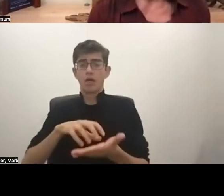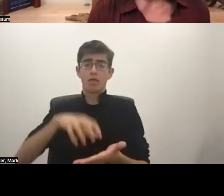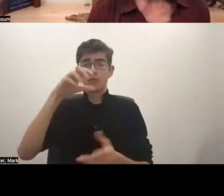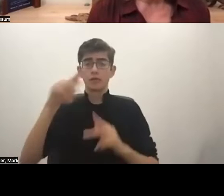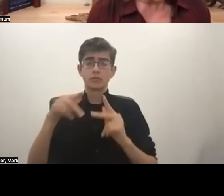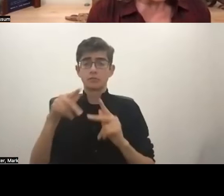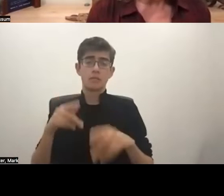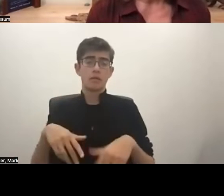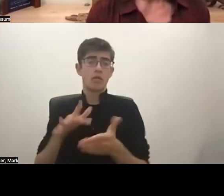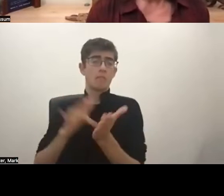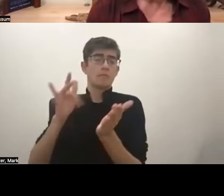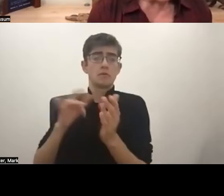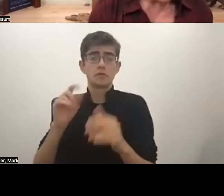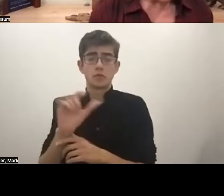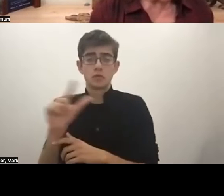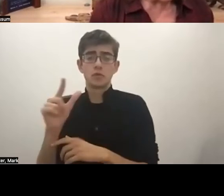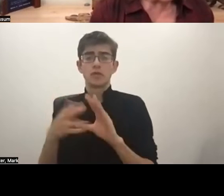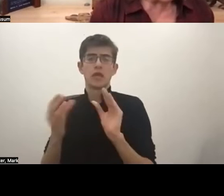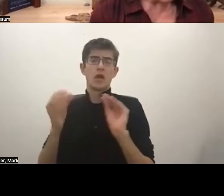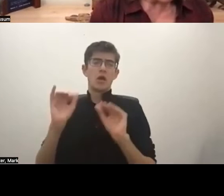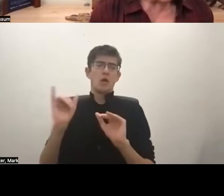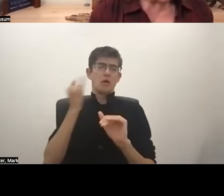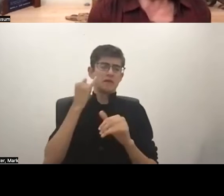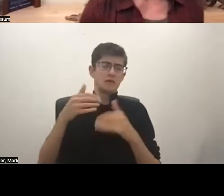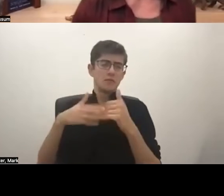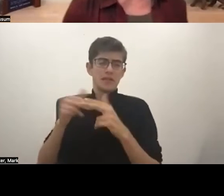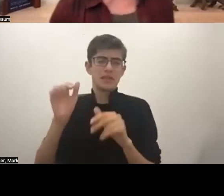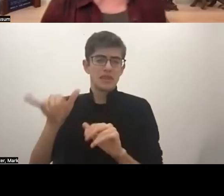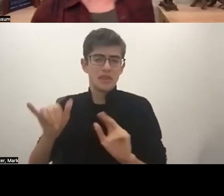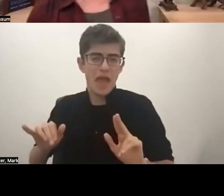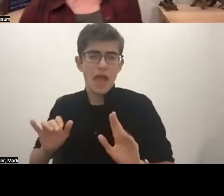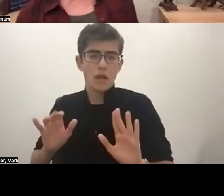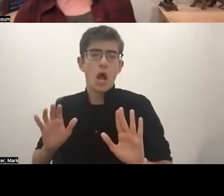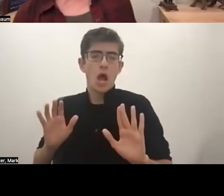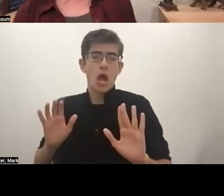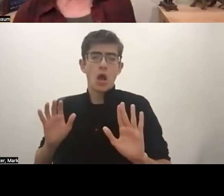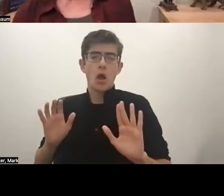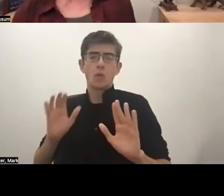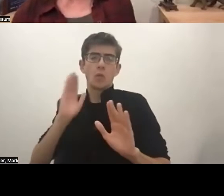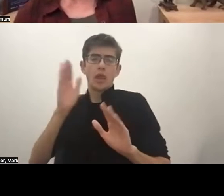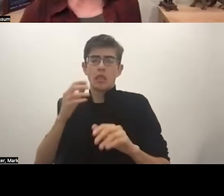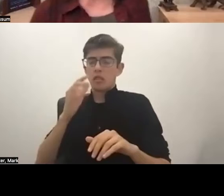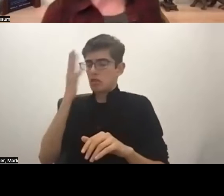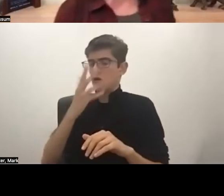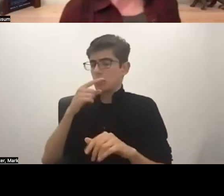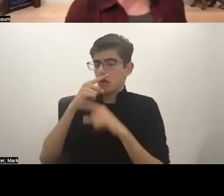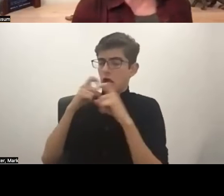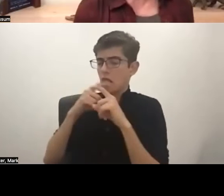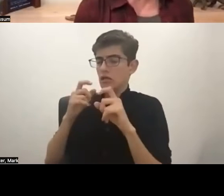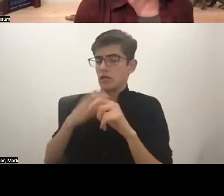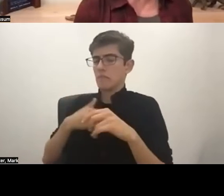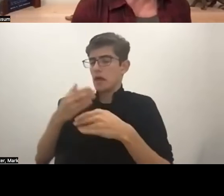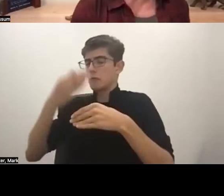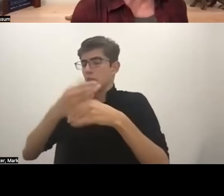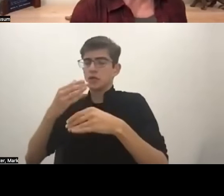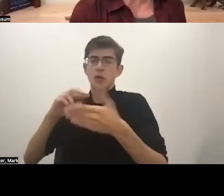my view, and therefore, my constitutional rights are being upended, when that's not what the framers really had